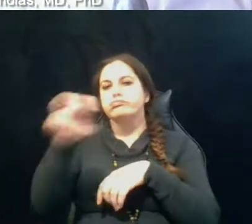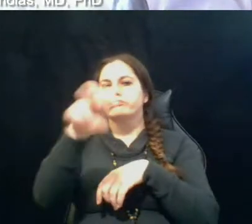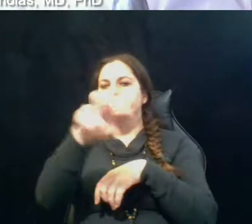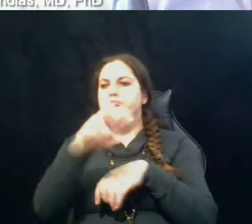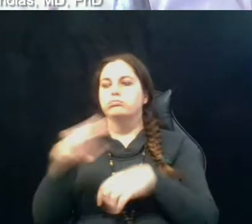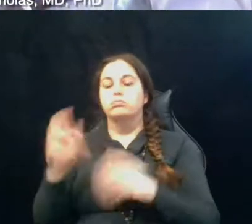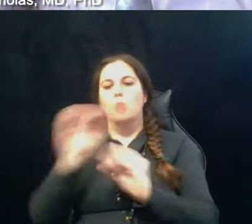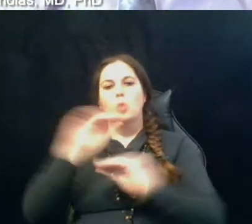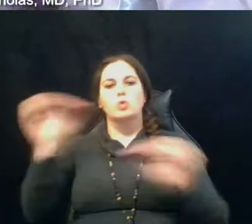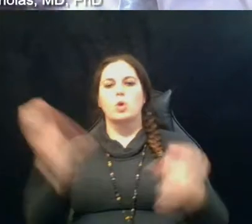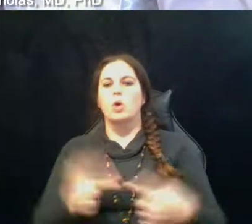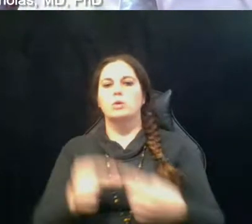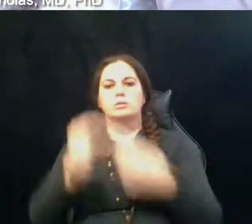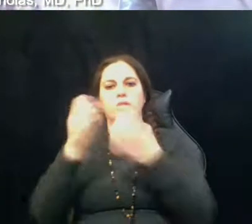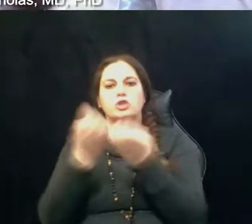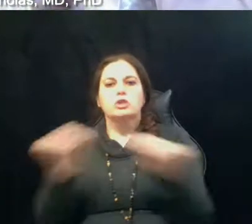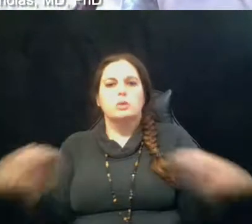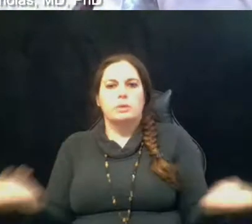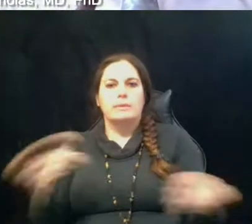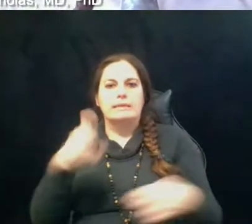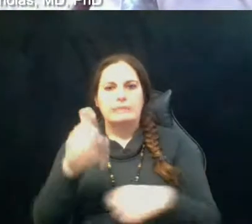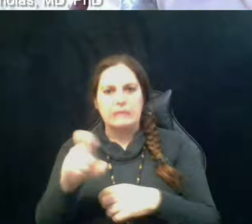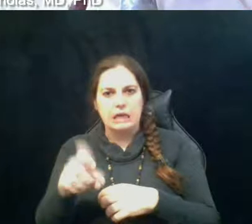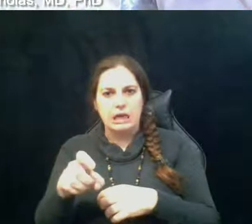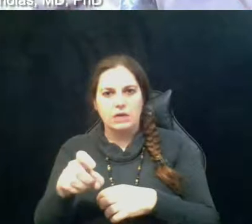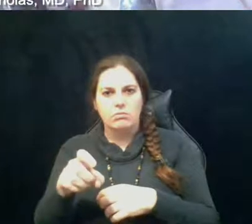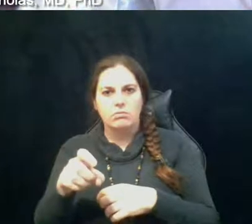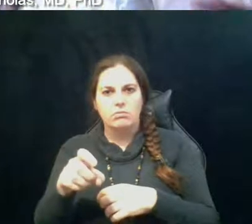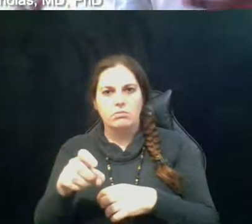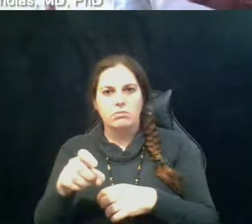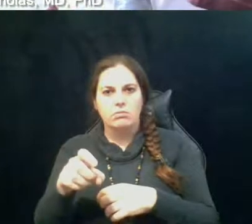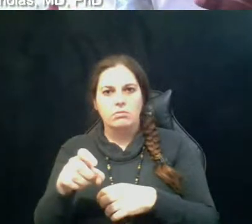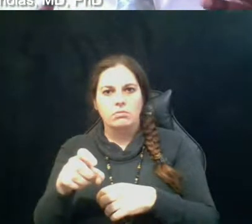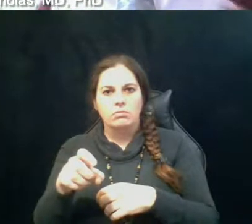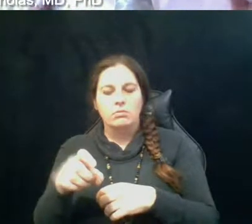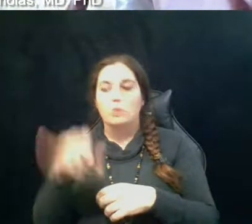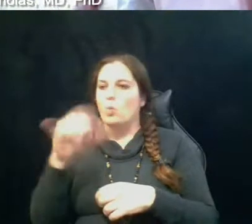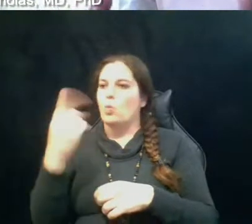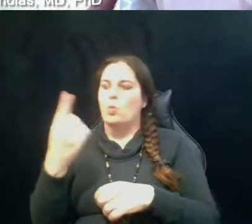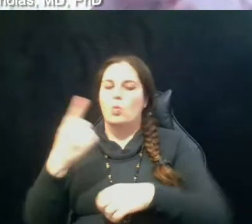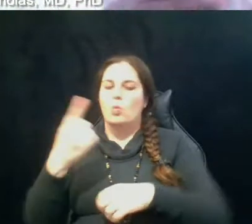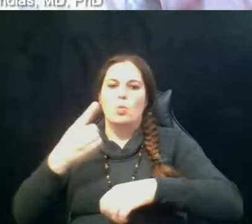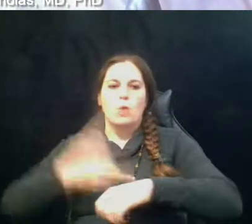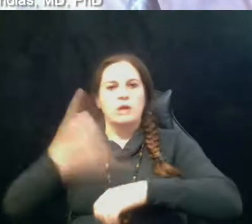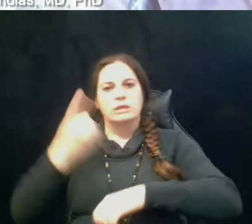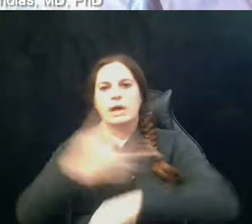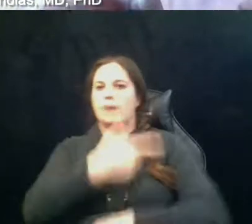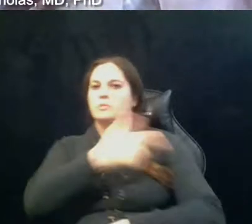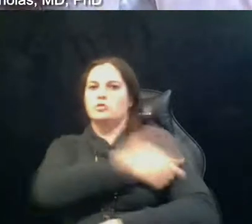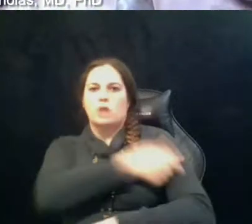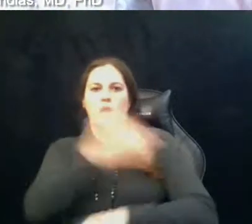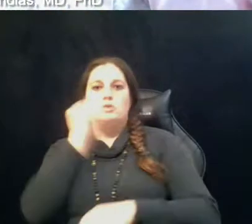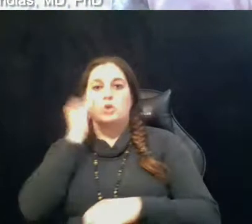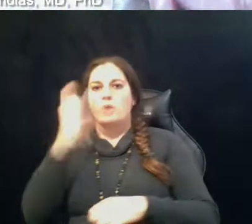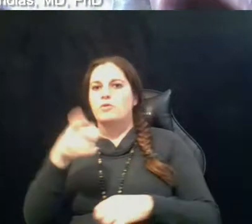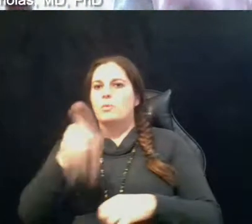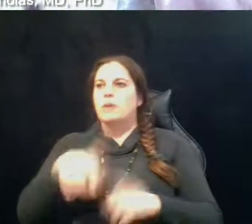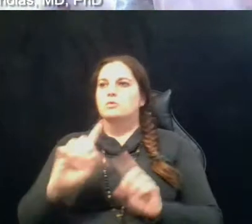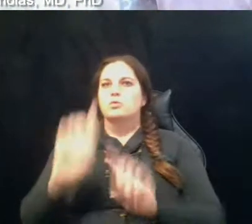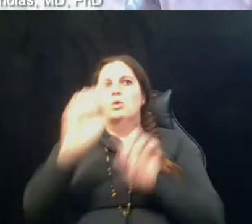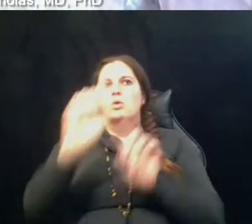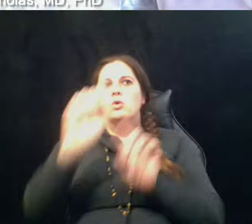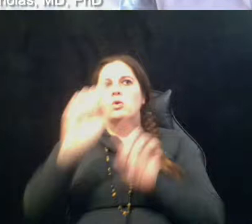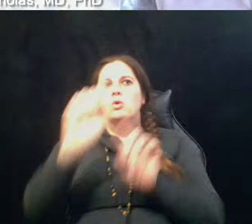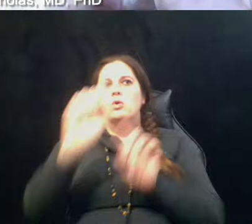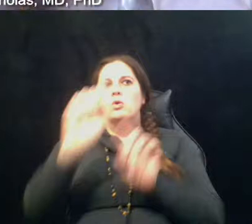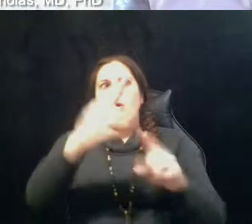equipment. And so that makes that vaccine, especially because it's a one shot, something that if you have to go to someone's home, it's much easier to